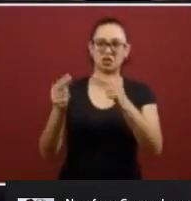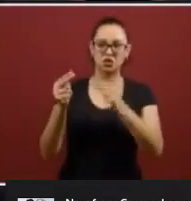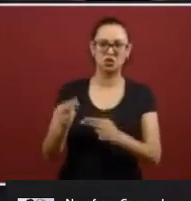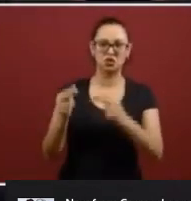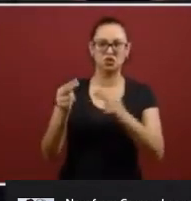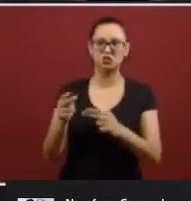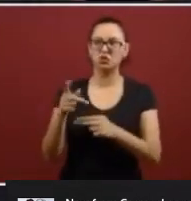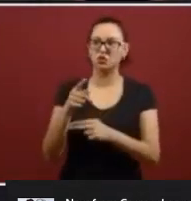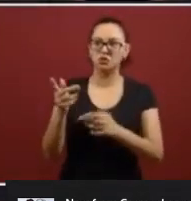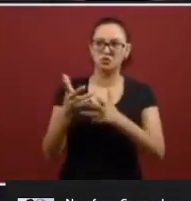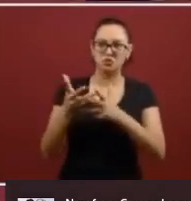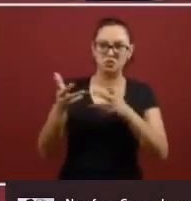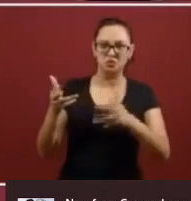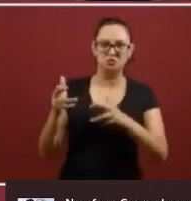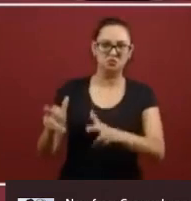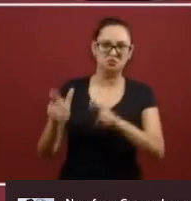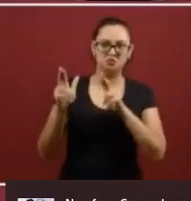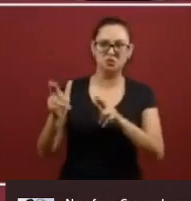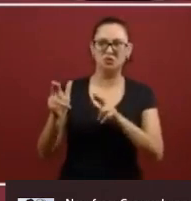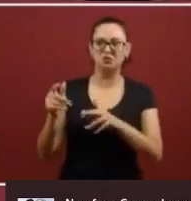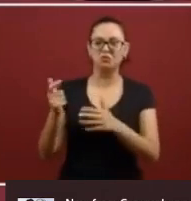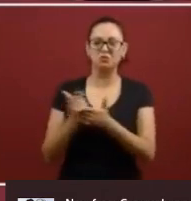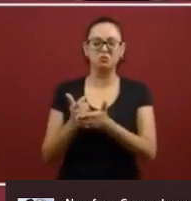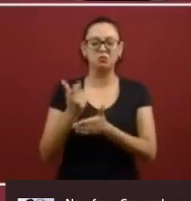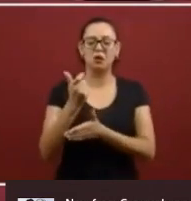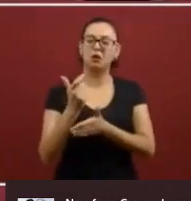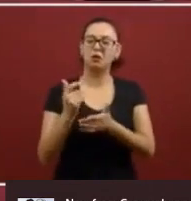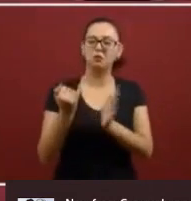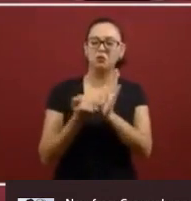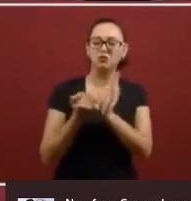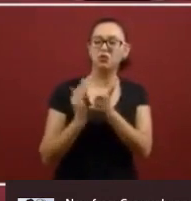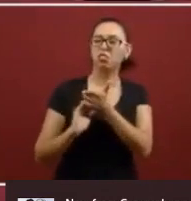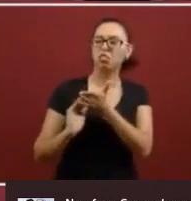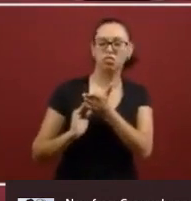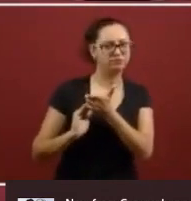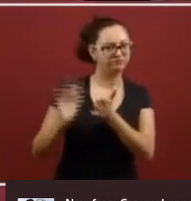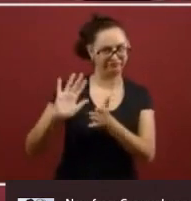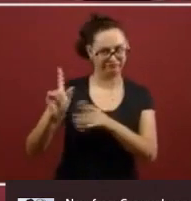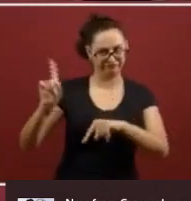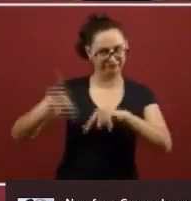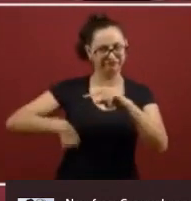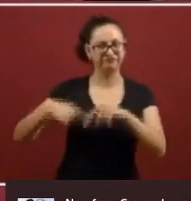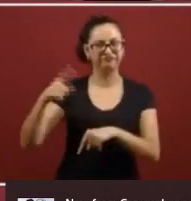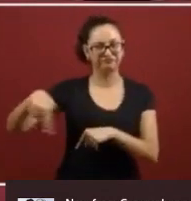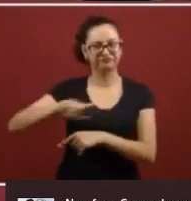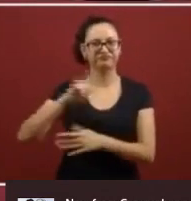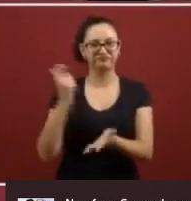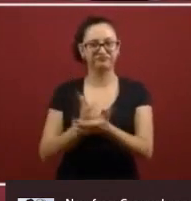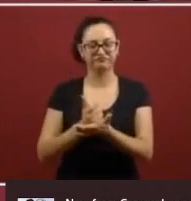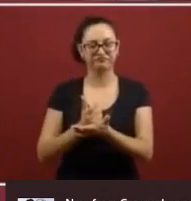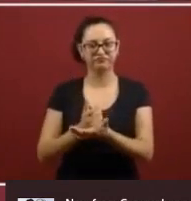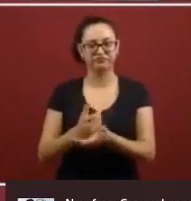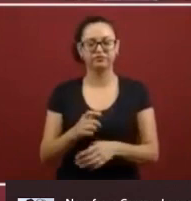document. This is that we will no longer be condoning